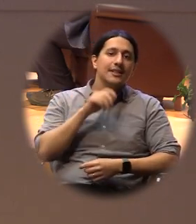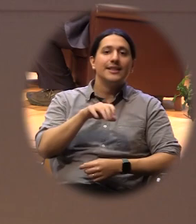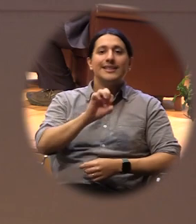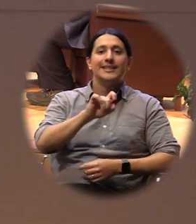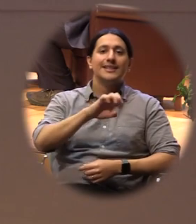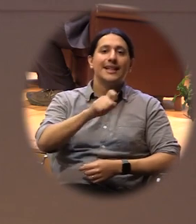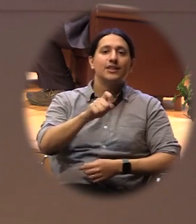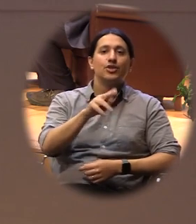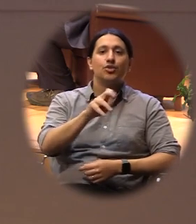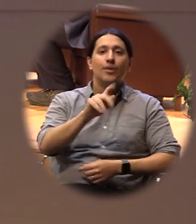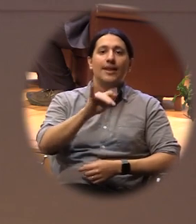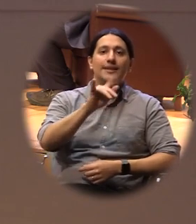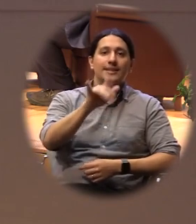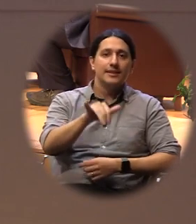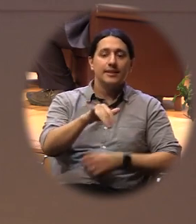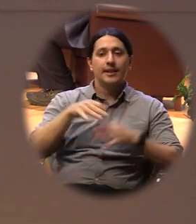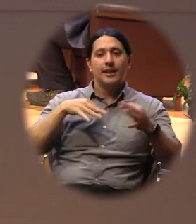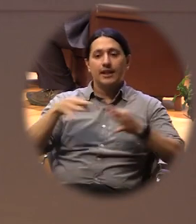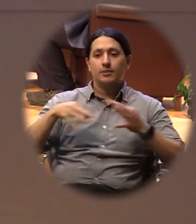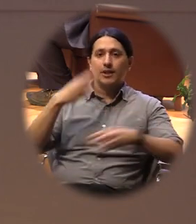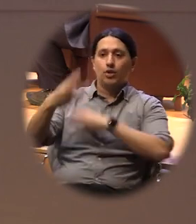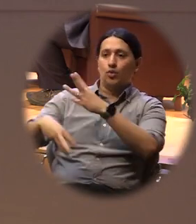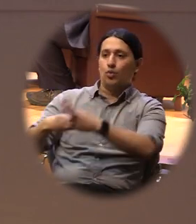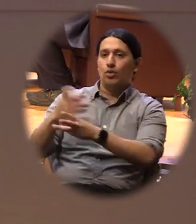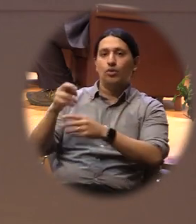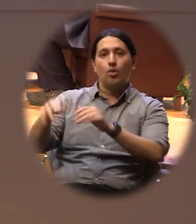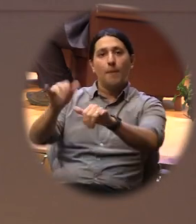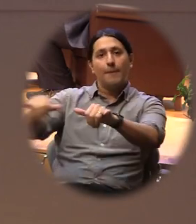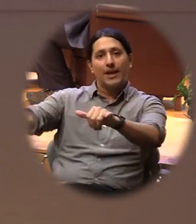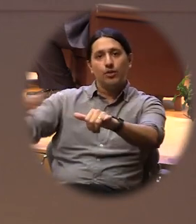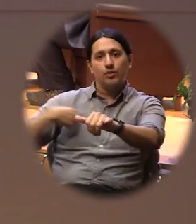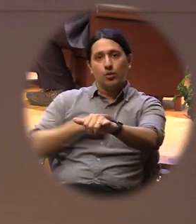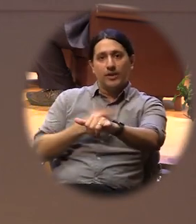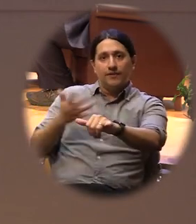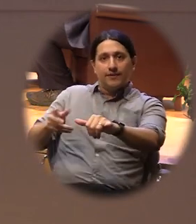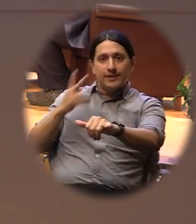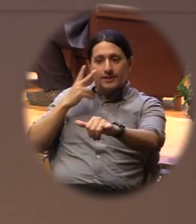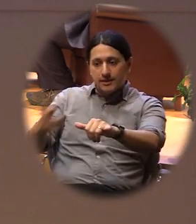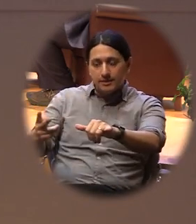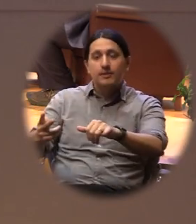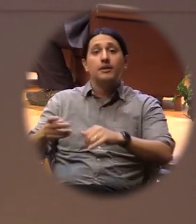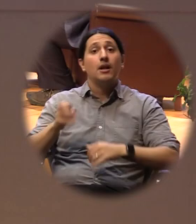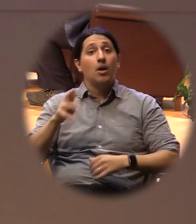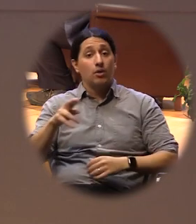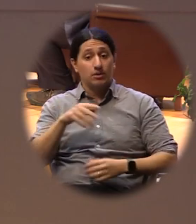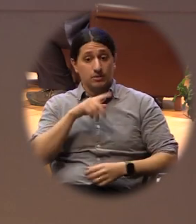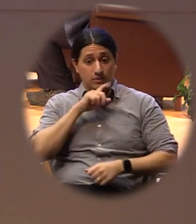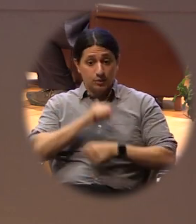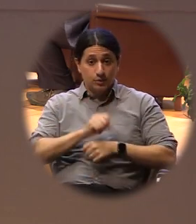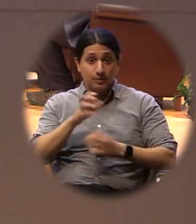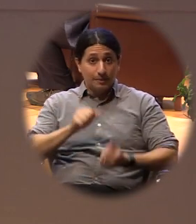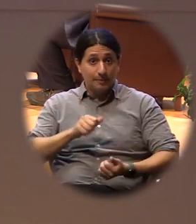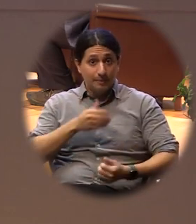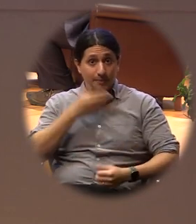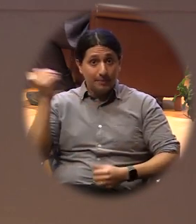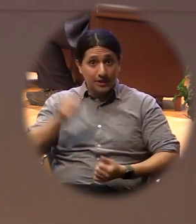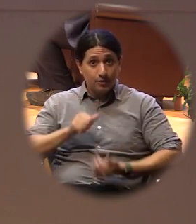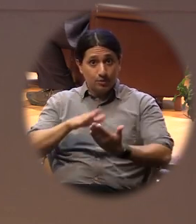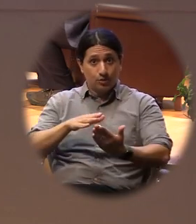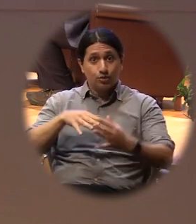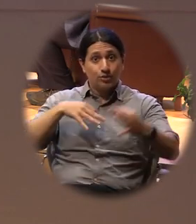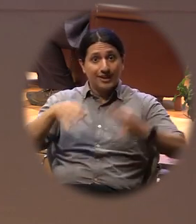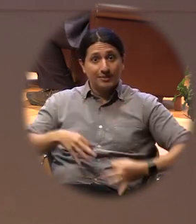pattern of inequality that we see? And is it the best approach to explain that pattern?